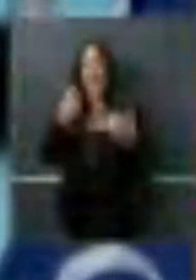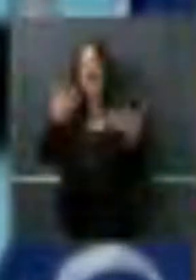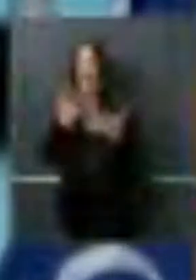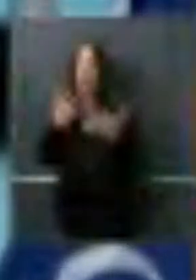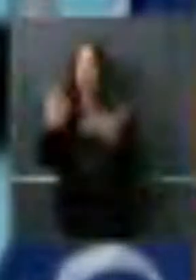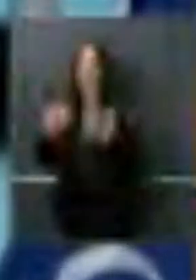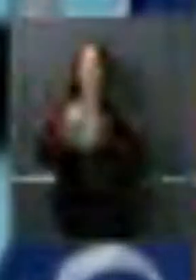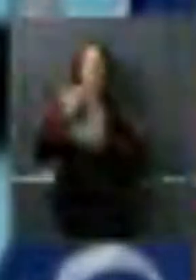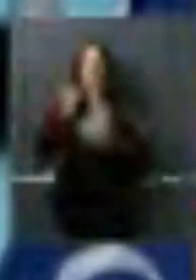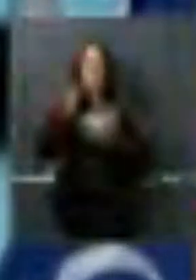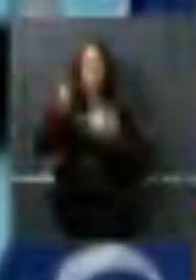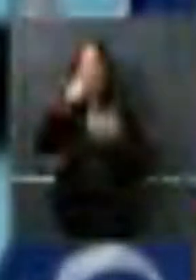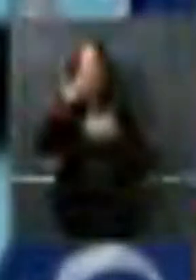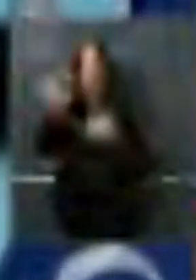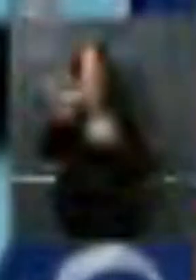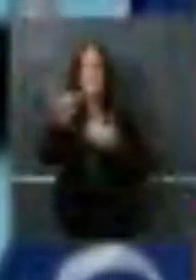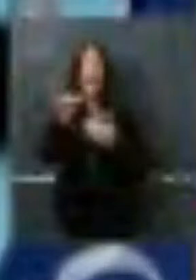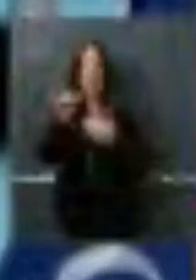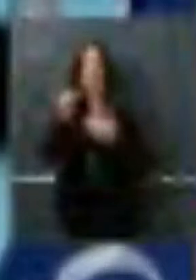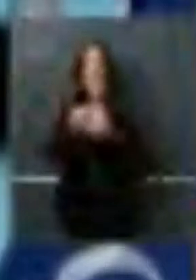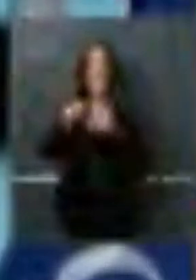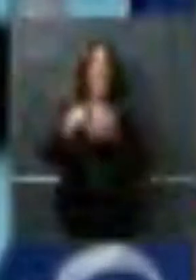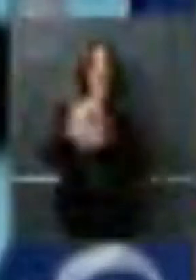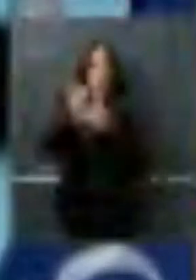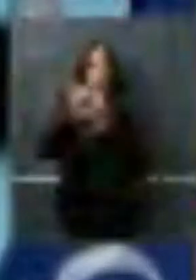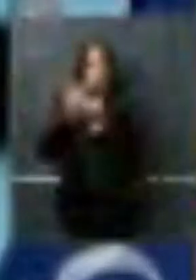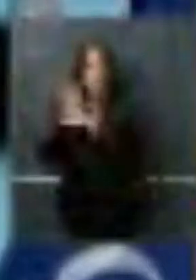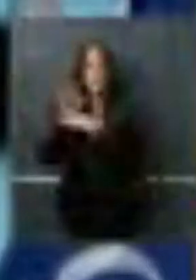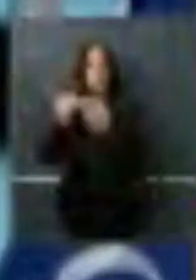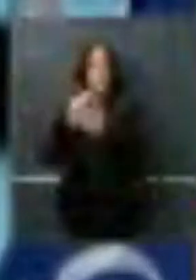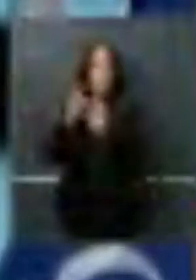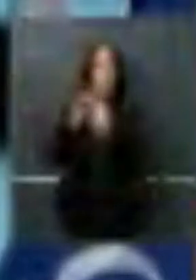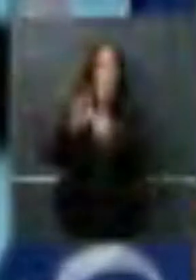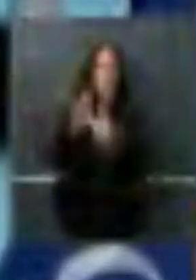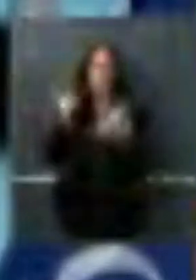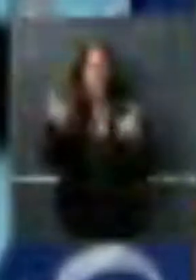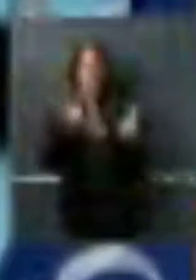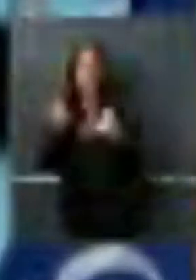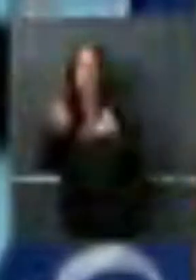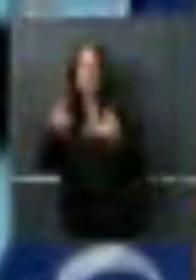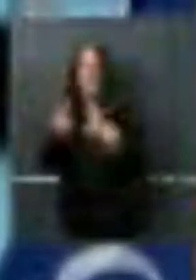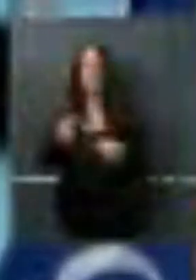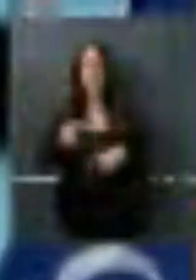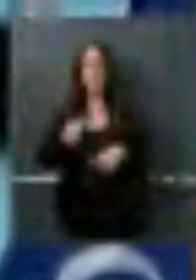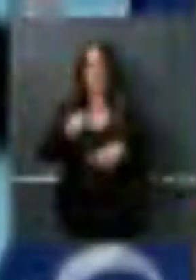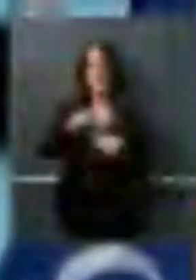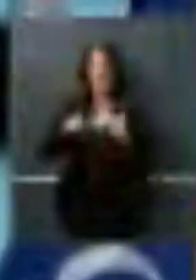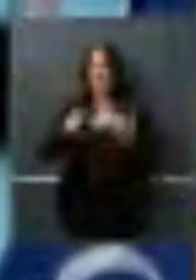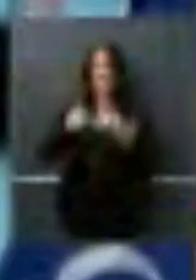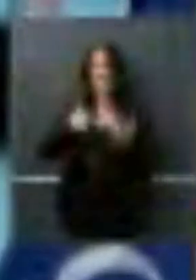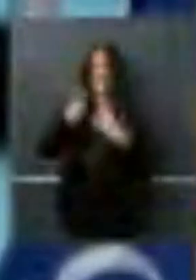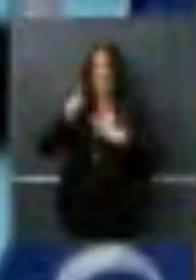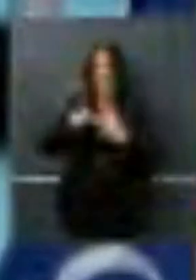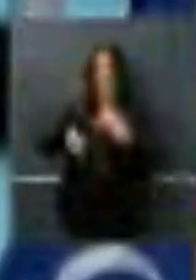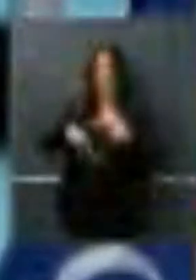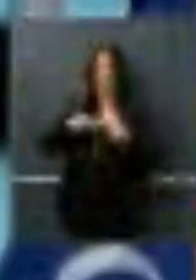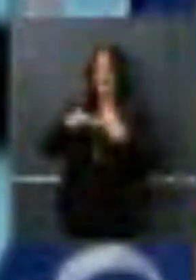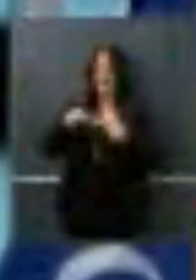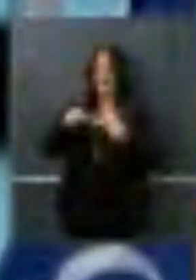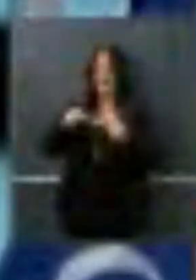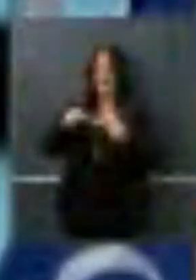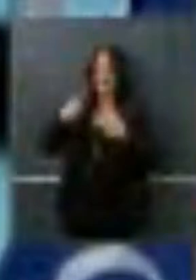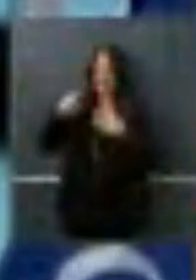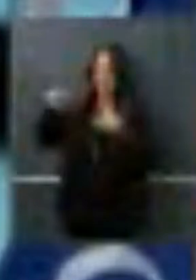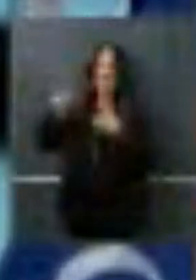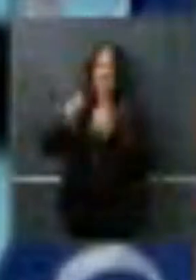and that is you. Each and every one of you continuing to take this moment seriously, not just sitting back and saying, well, you know